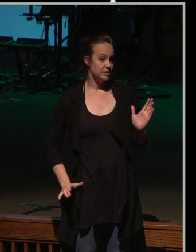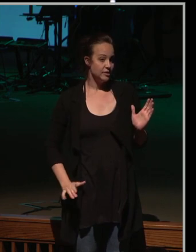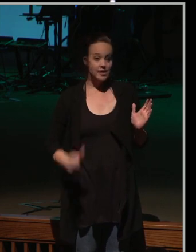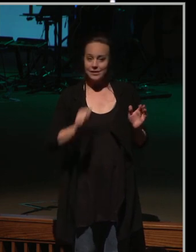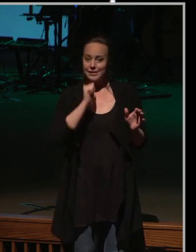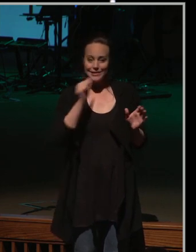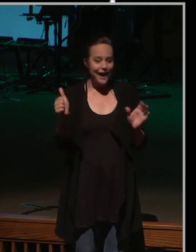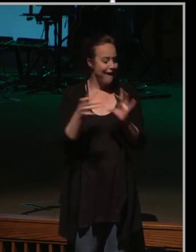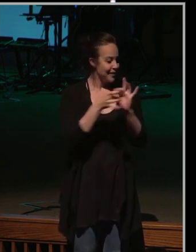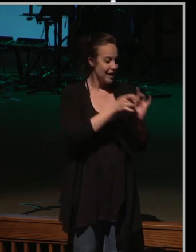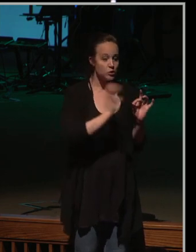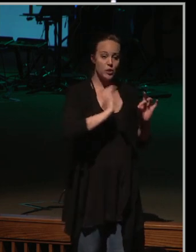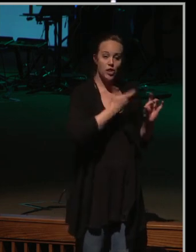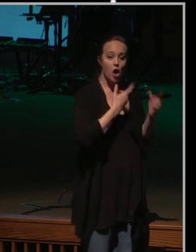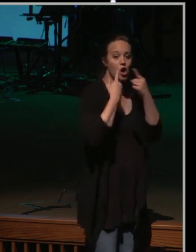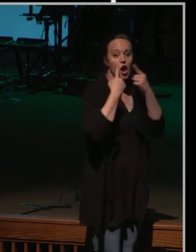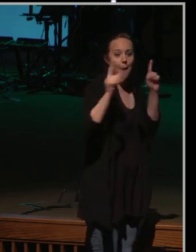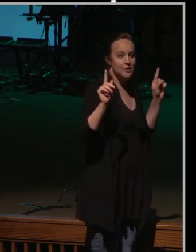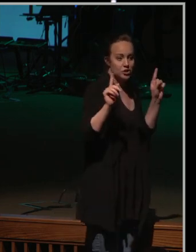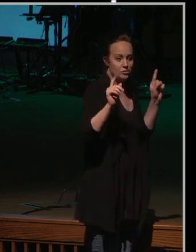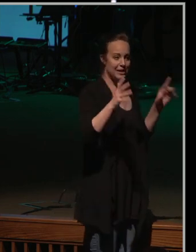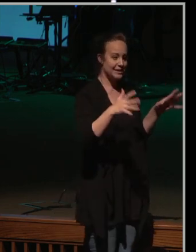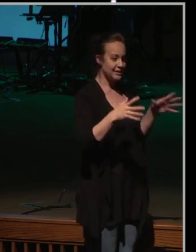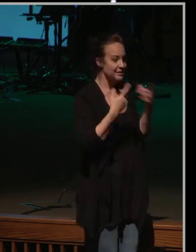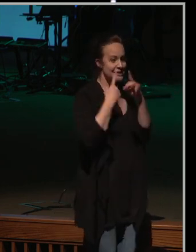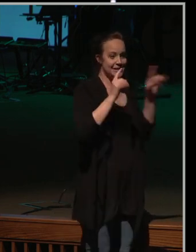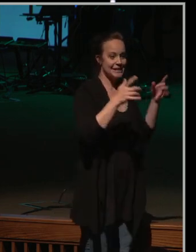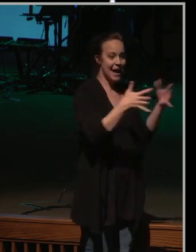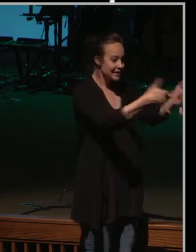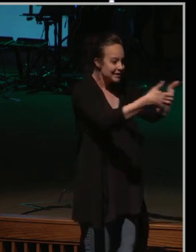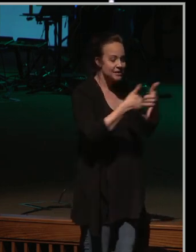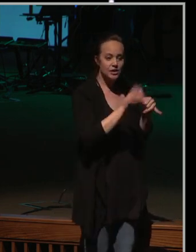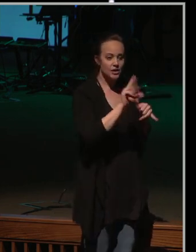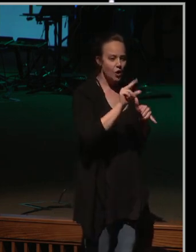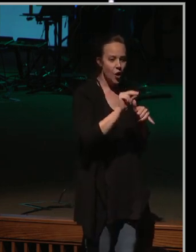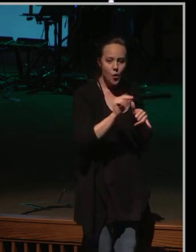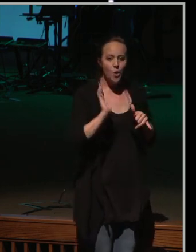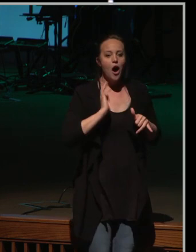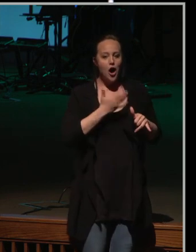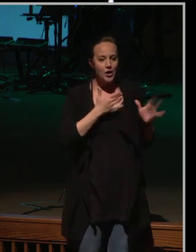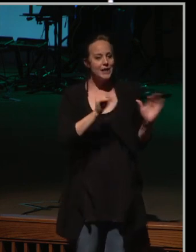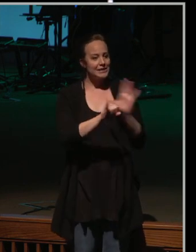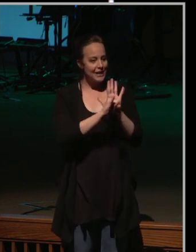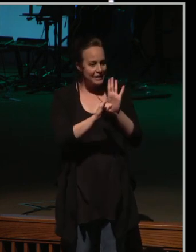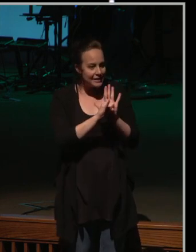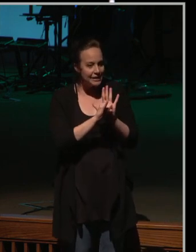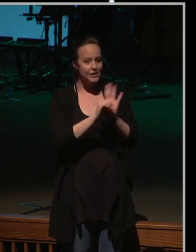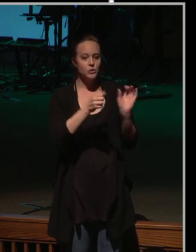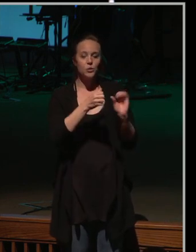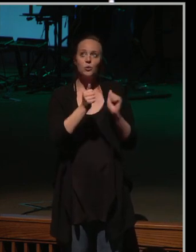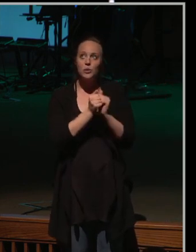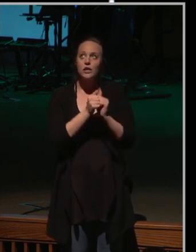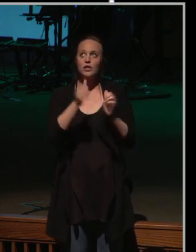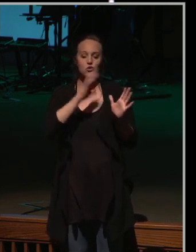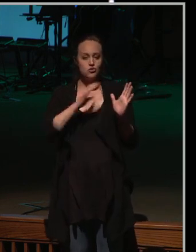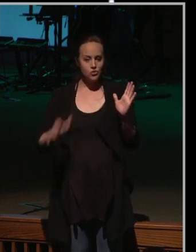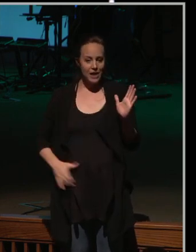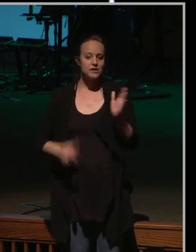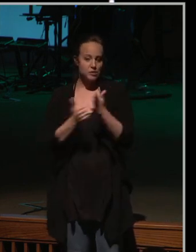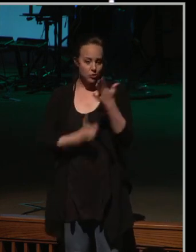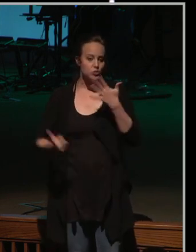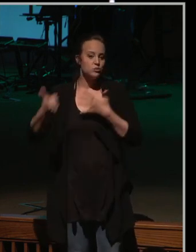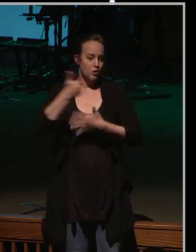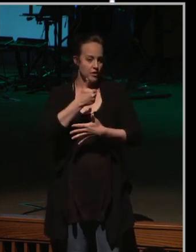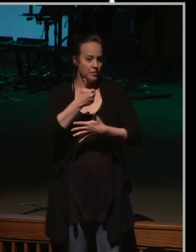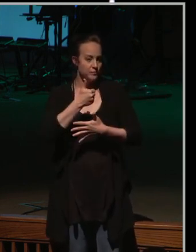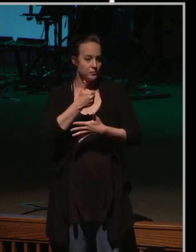do. Those aren't what define our identity. It's our standing in Christ. Because of that, he says in verse 2, set your